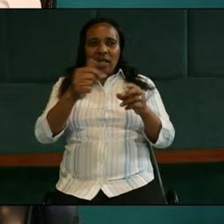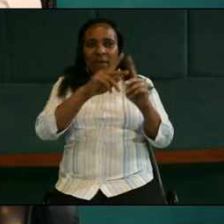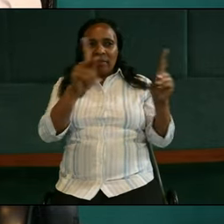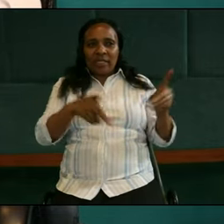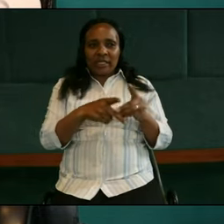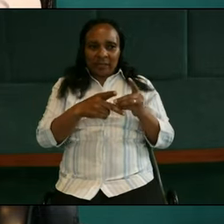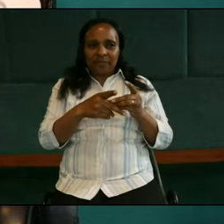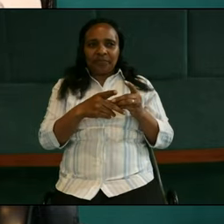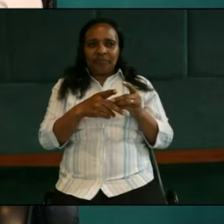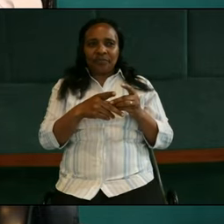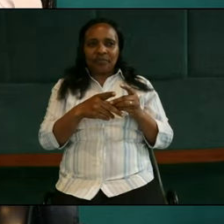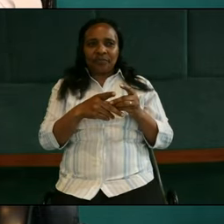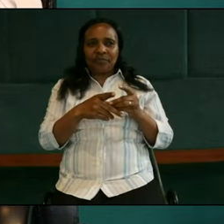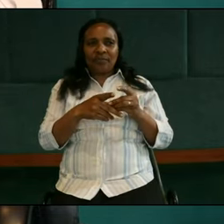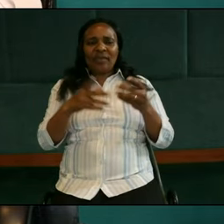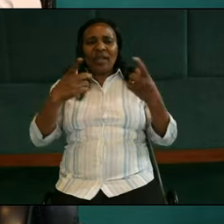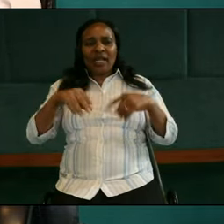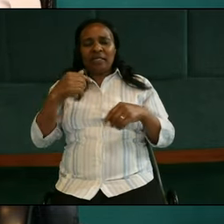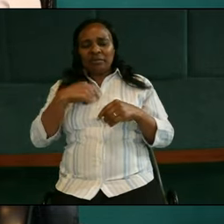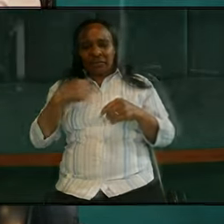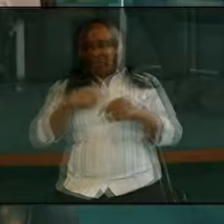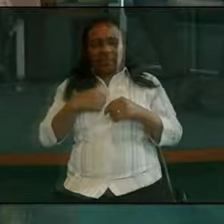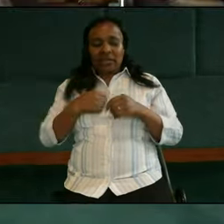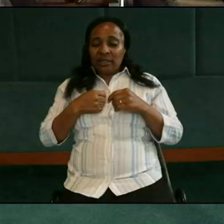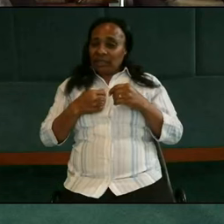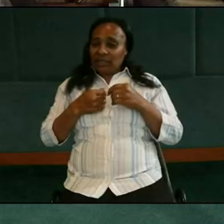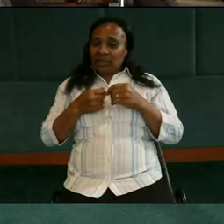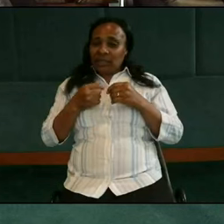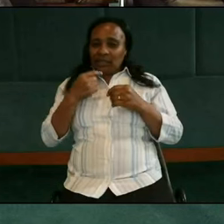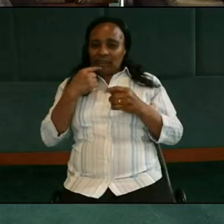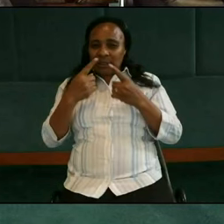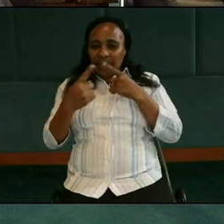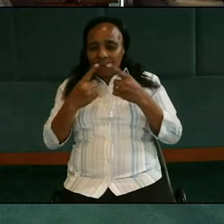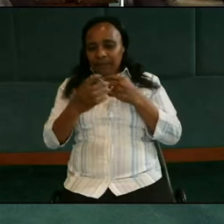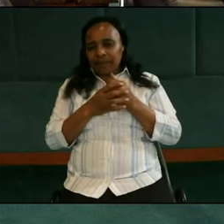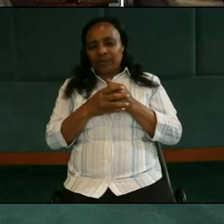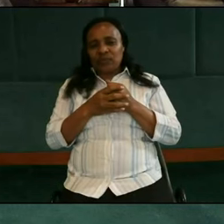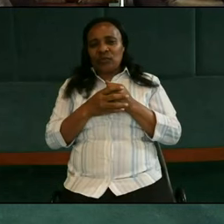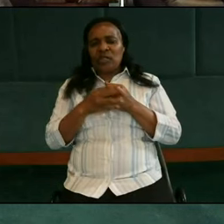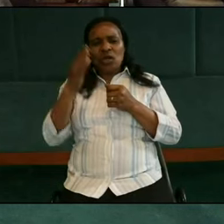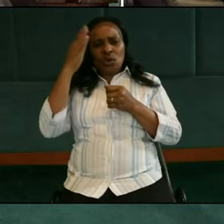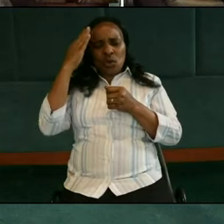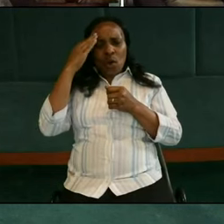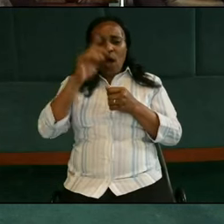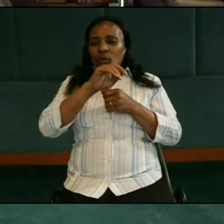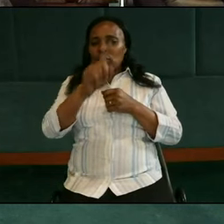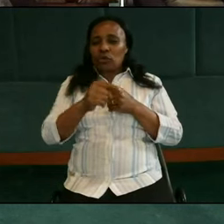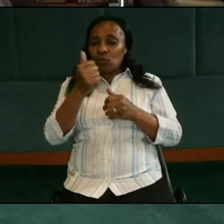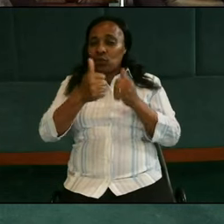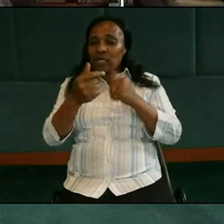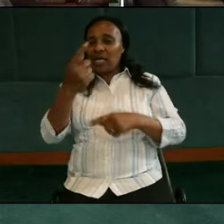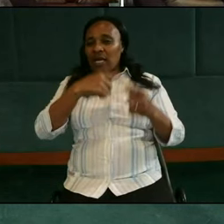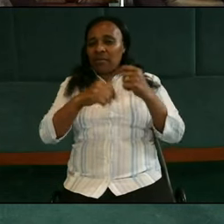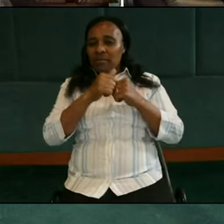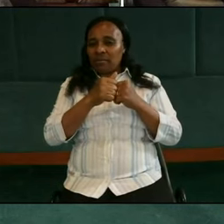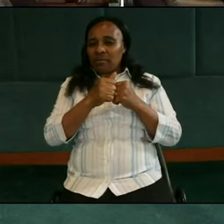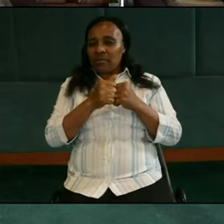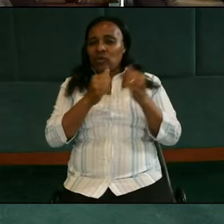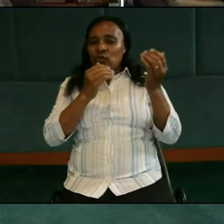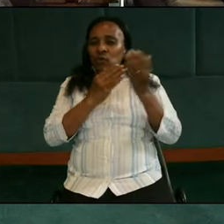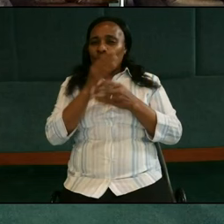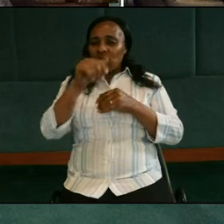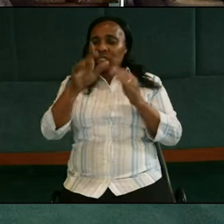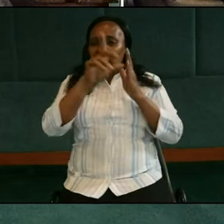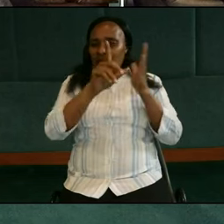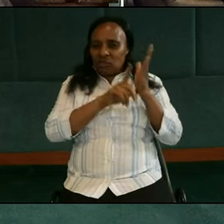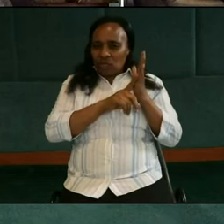sense. Mm-hmm. Yeah, let me progress on by saying, you know, there's a question I came across as I'm trying to look through this